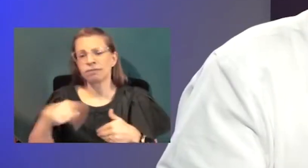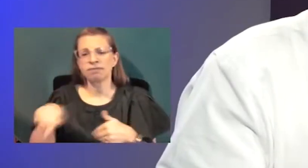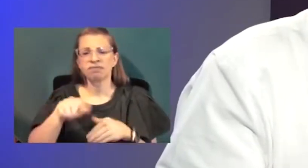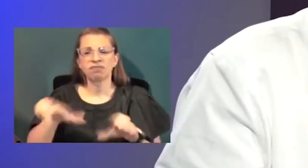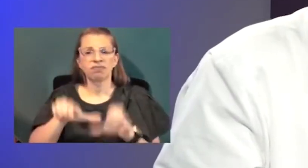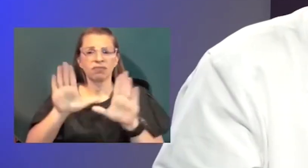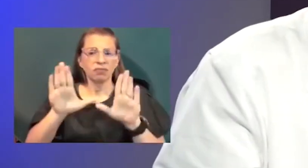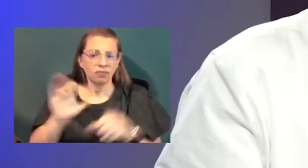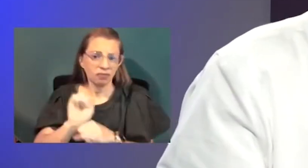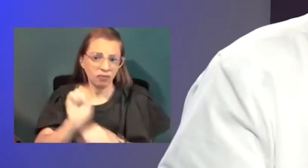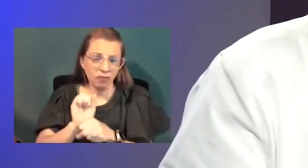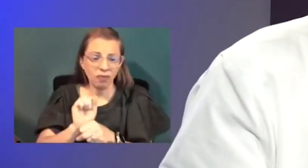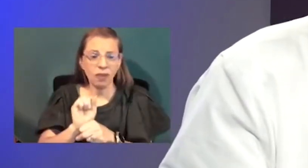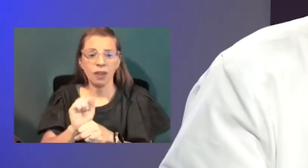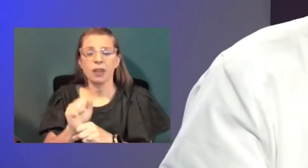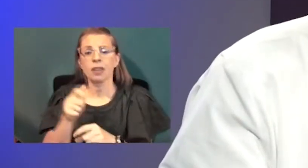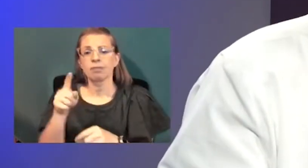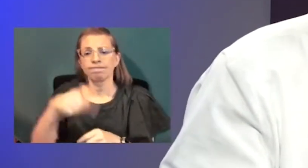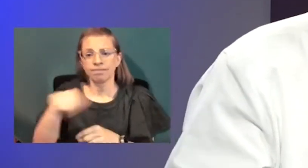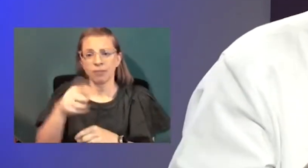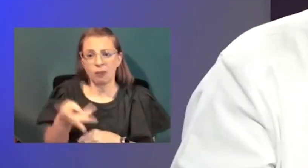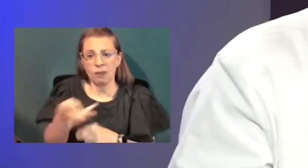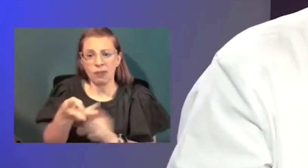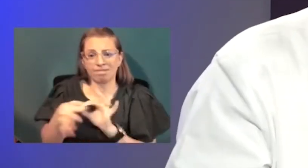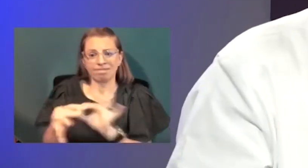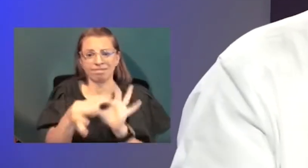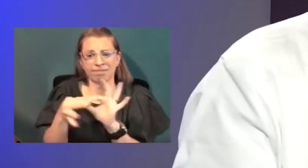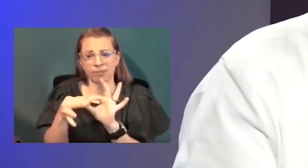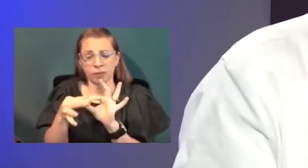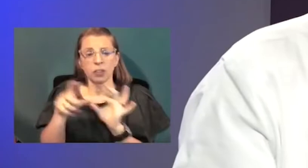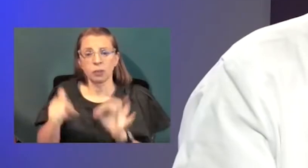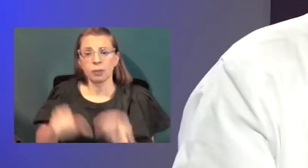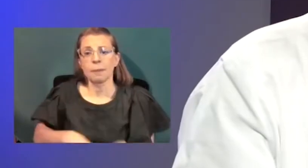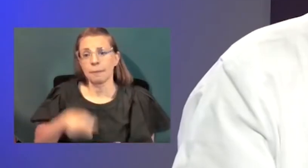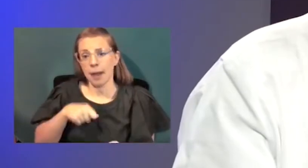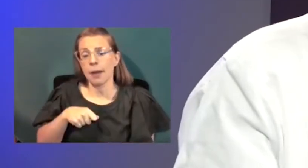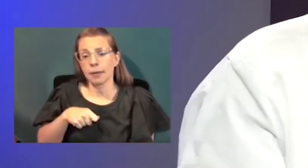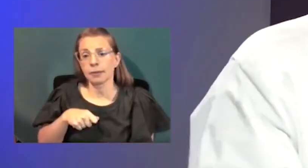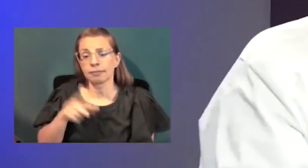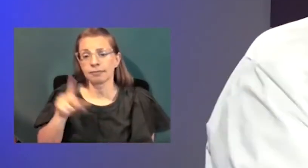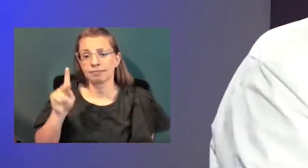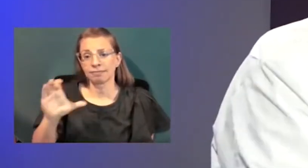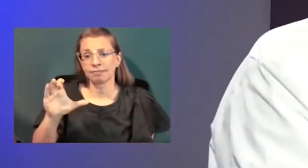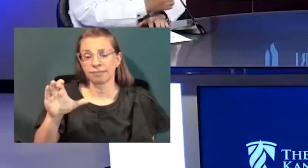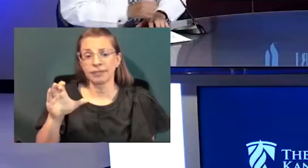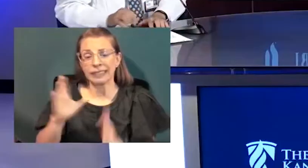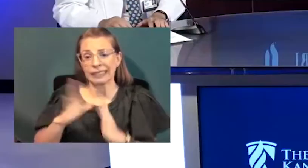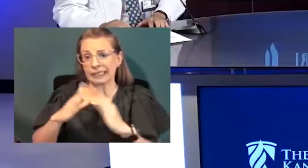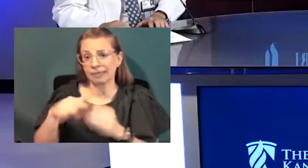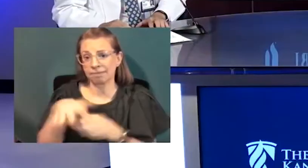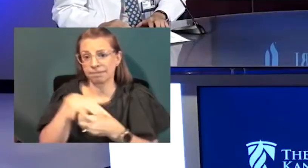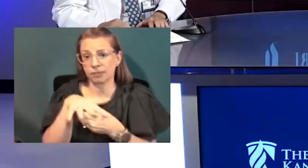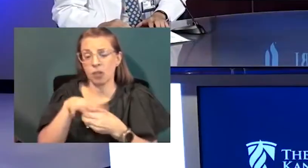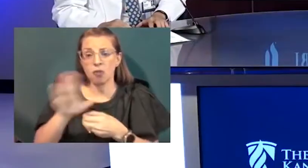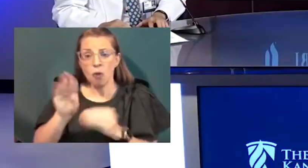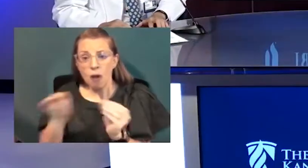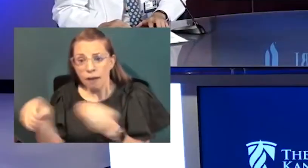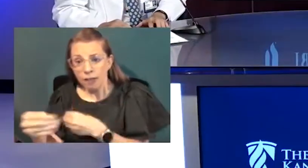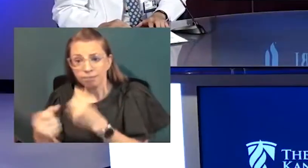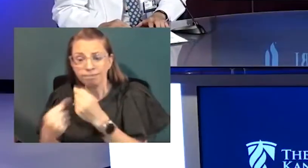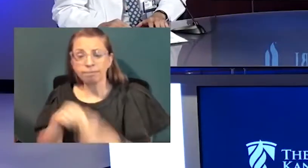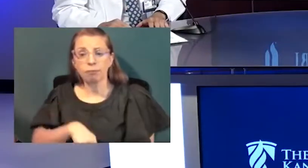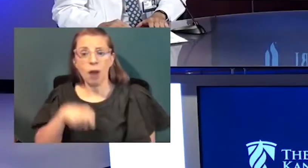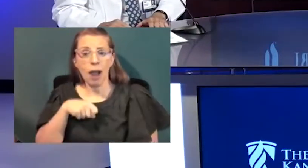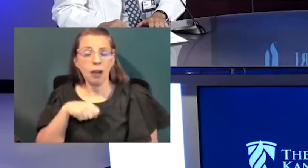well connected. And I think we should all be proud of the metropolitan area, the great work that's been done by your office, by you, and by Mayor Alvey,